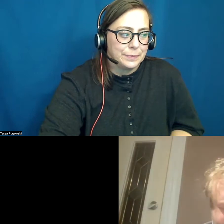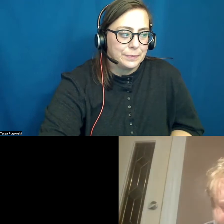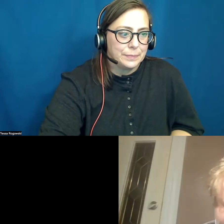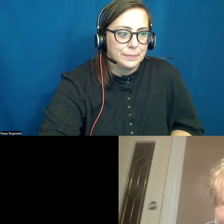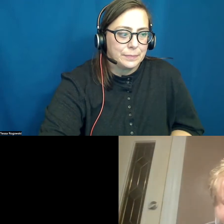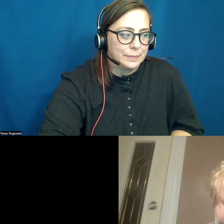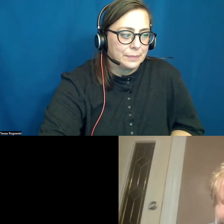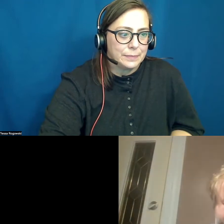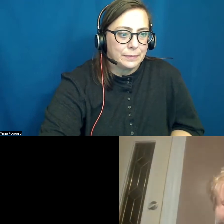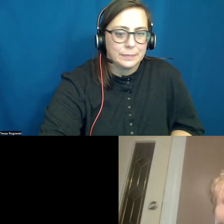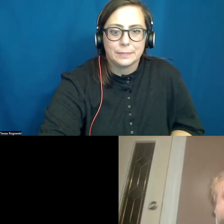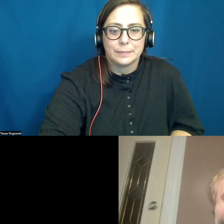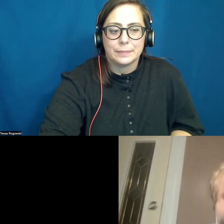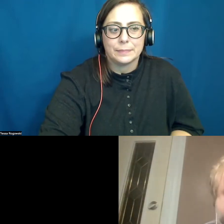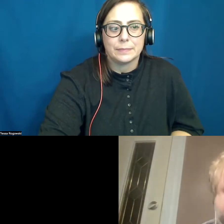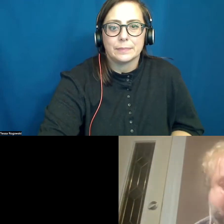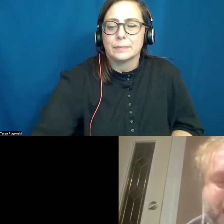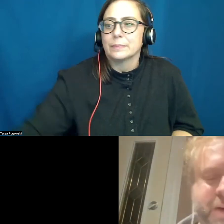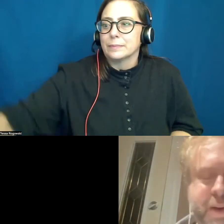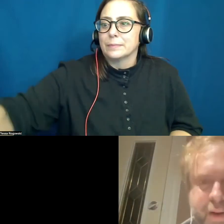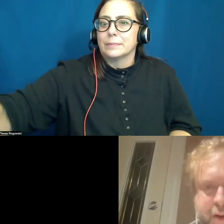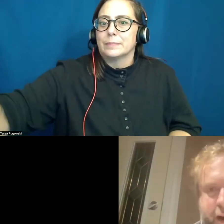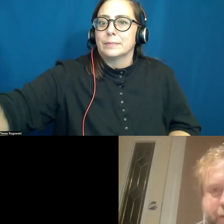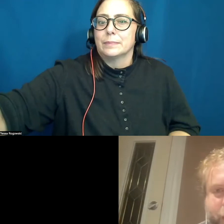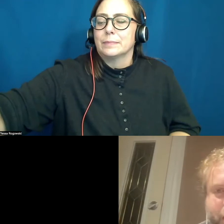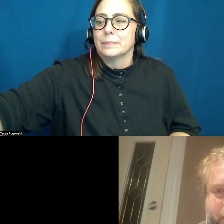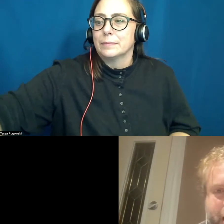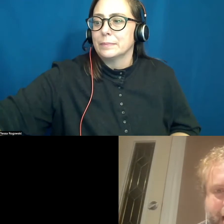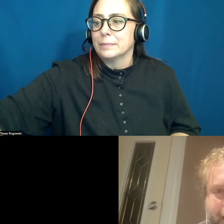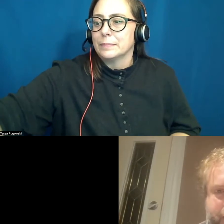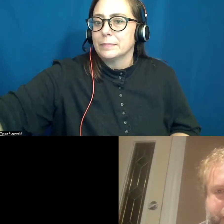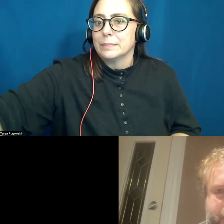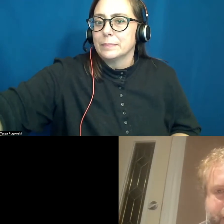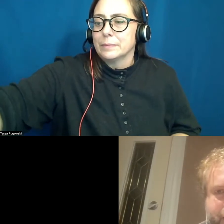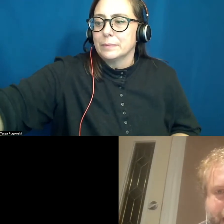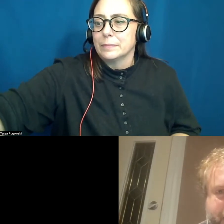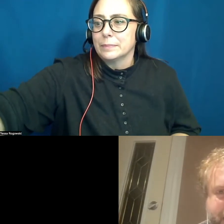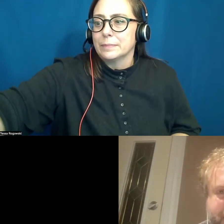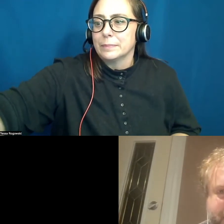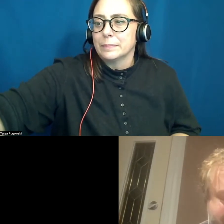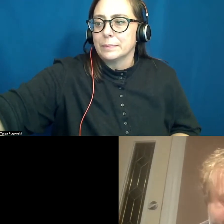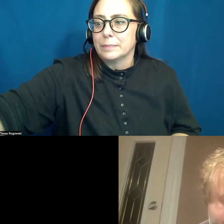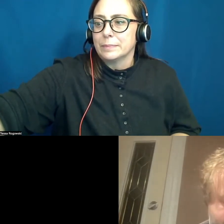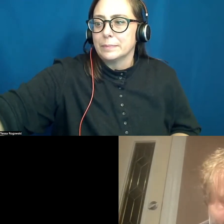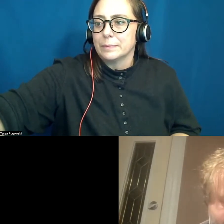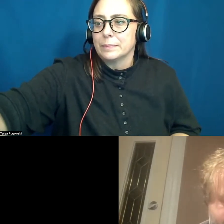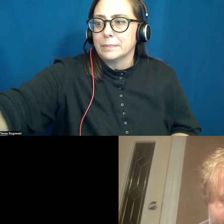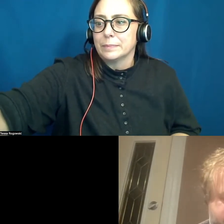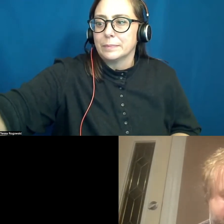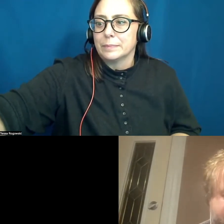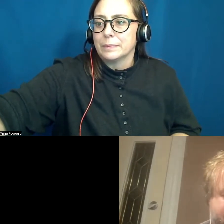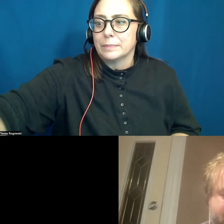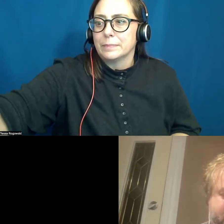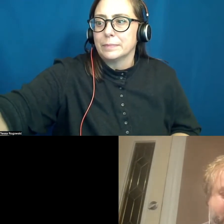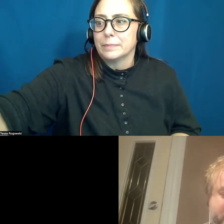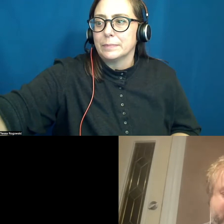I won't blather about the sonnet form. I'll just